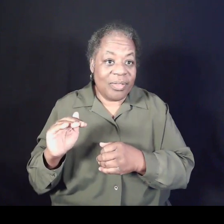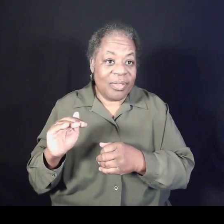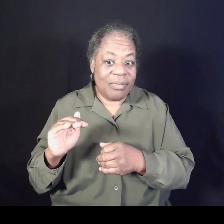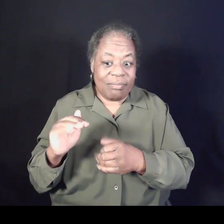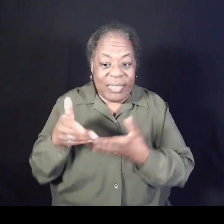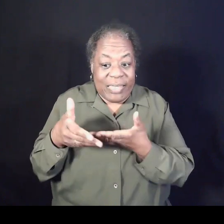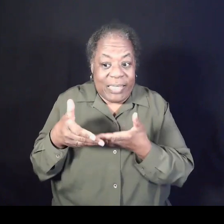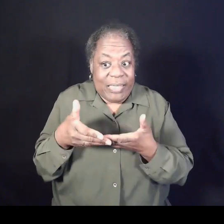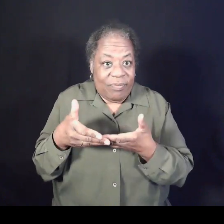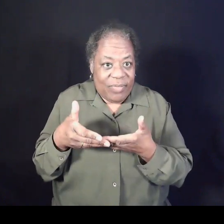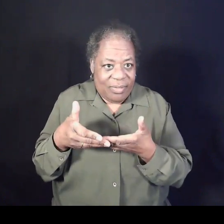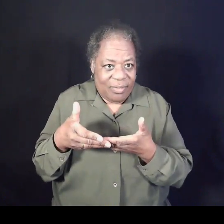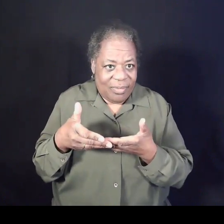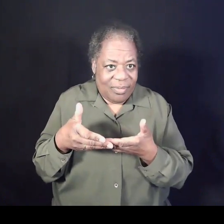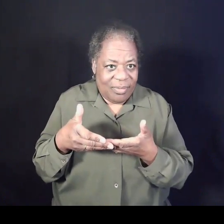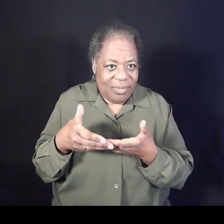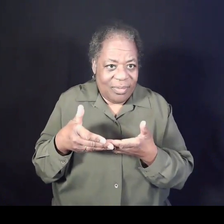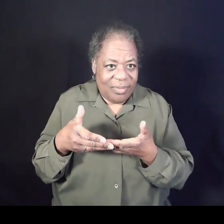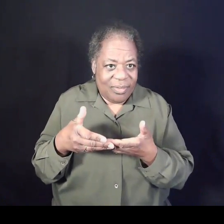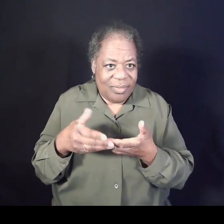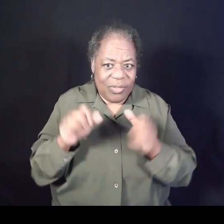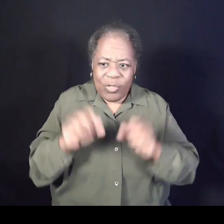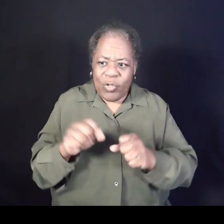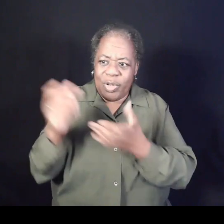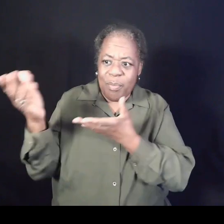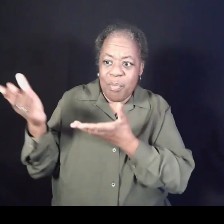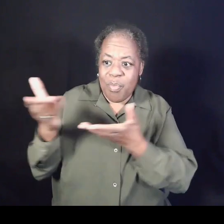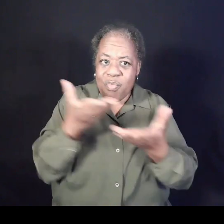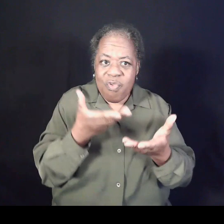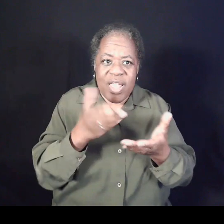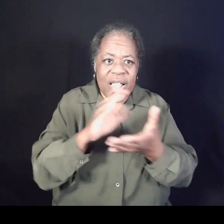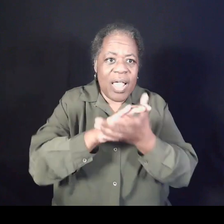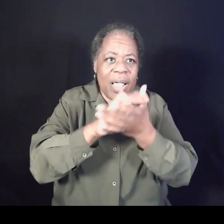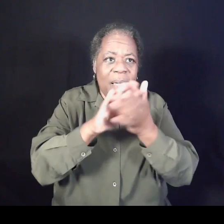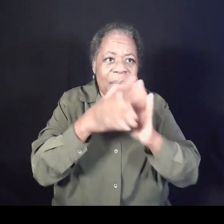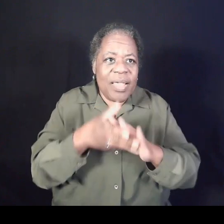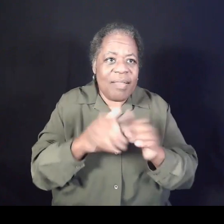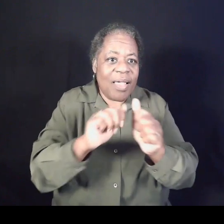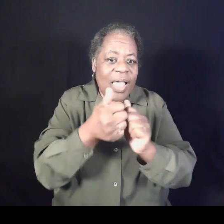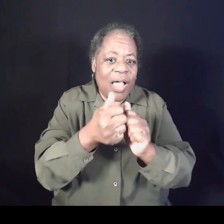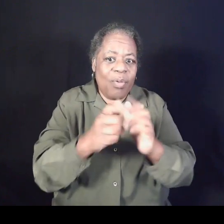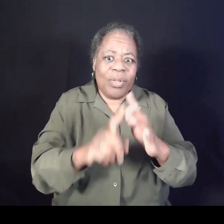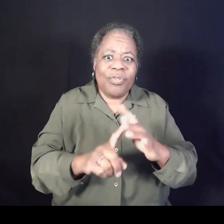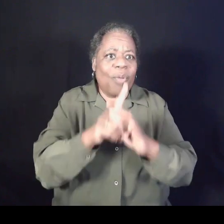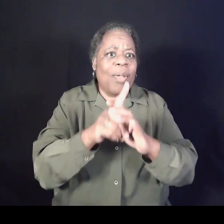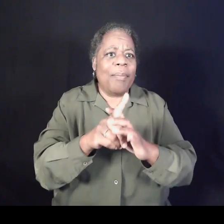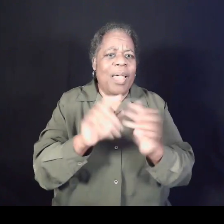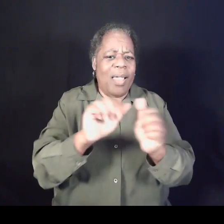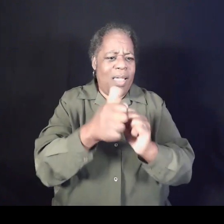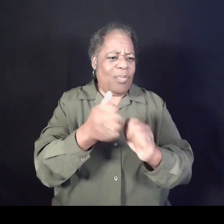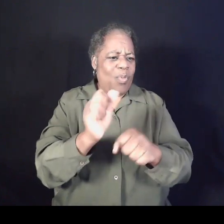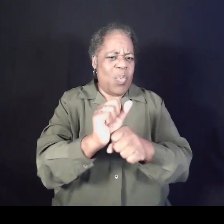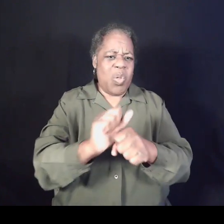no less, could bring peace simply by showing up. How would that work?